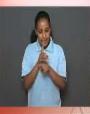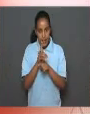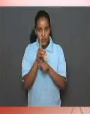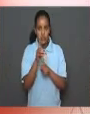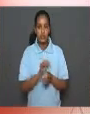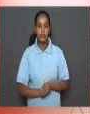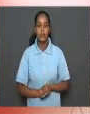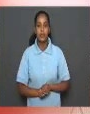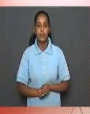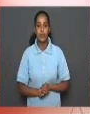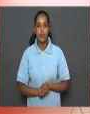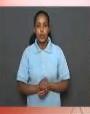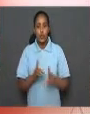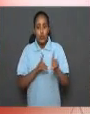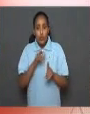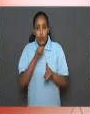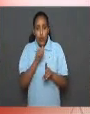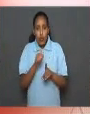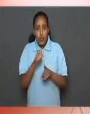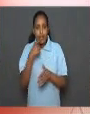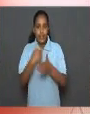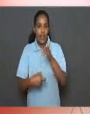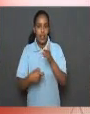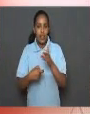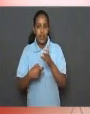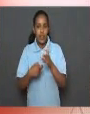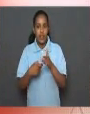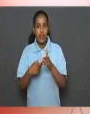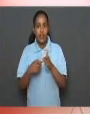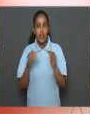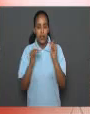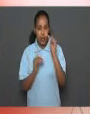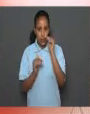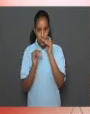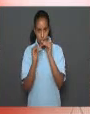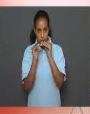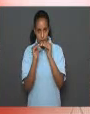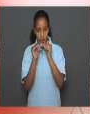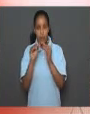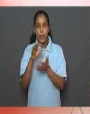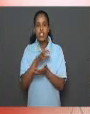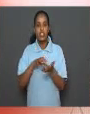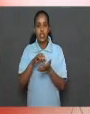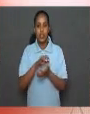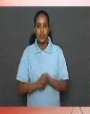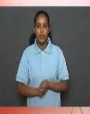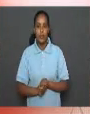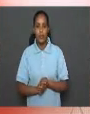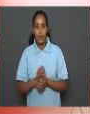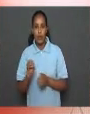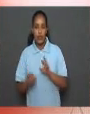direction and do not result in an equilibrium mixture